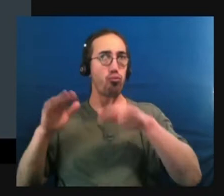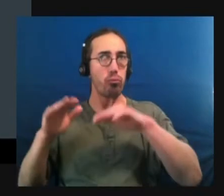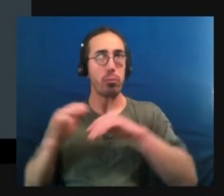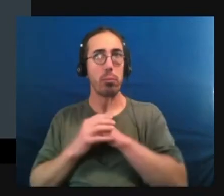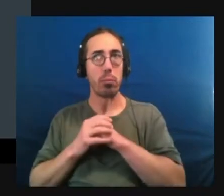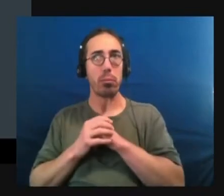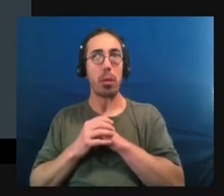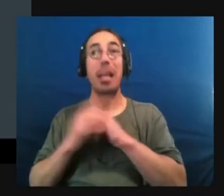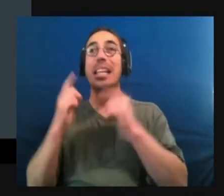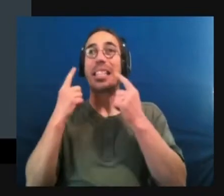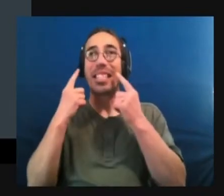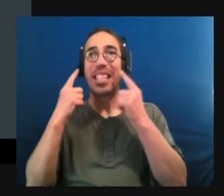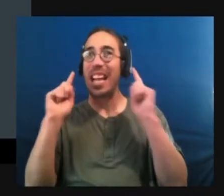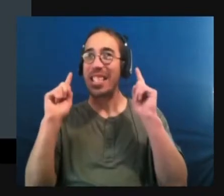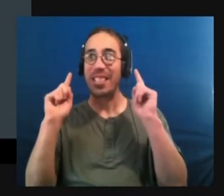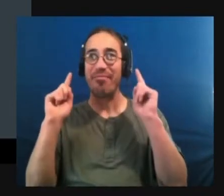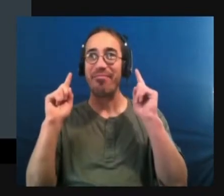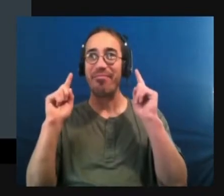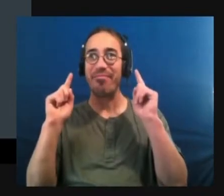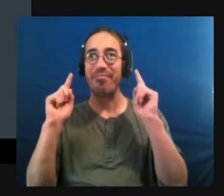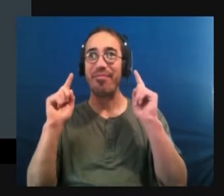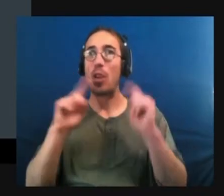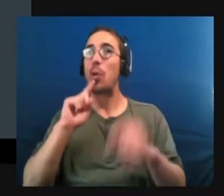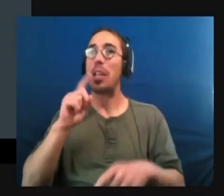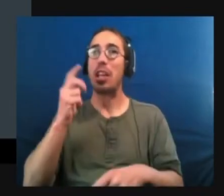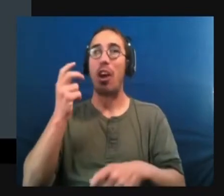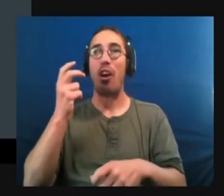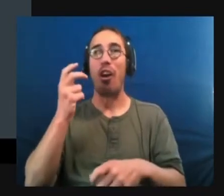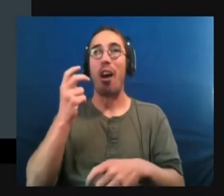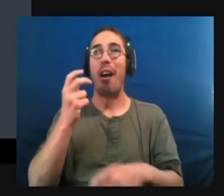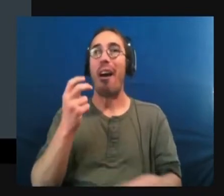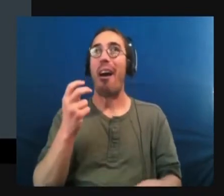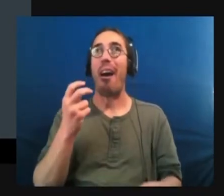success was a really high standard.